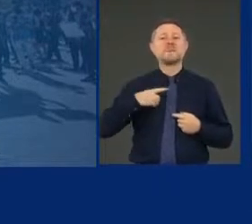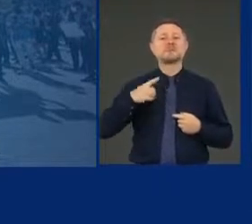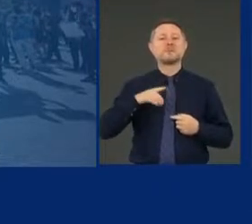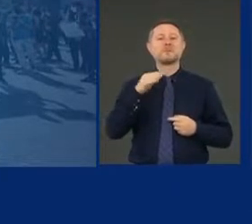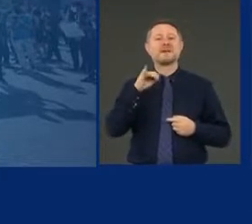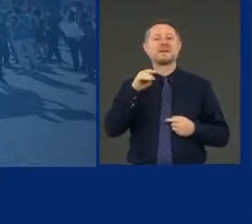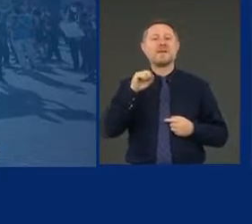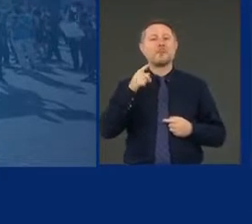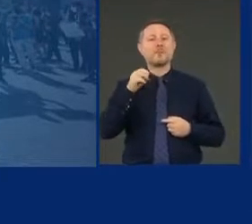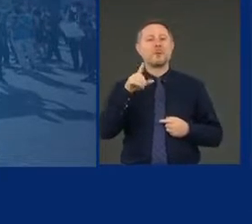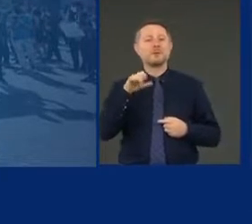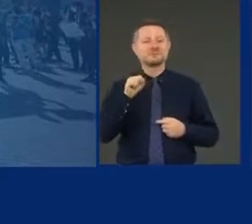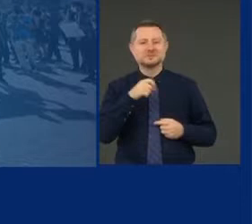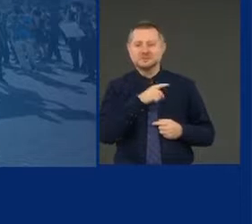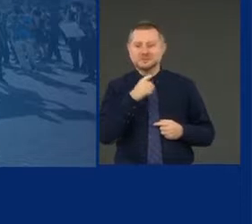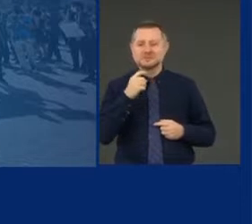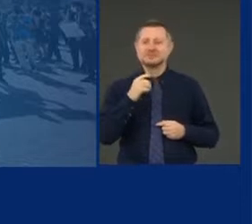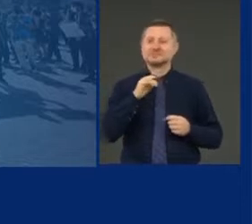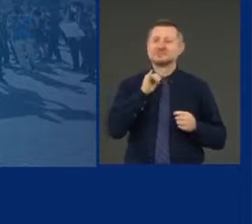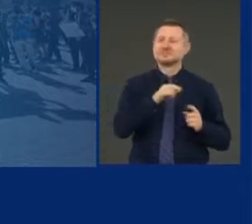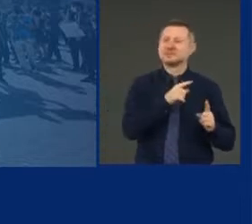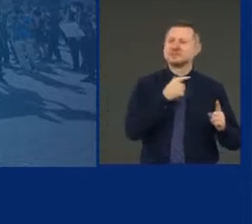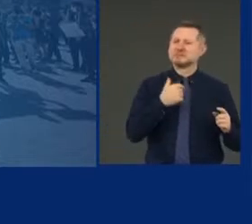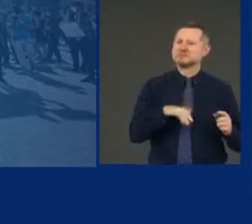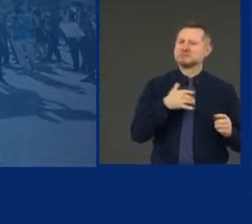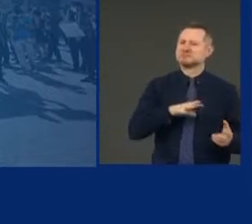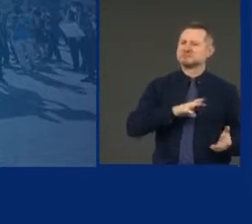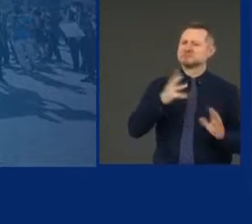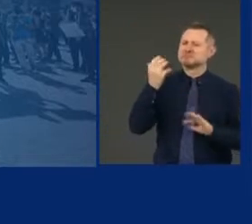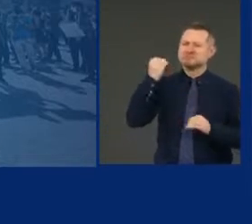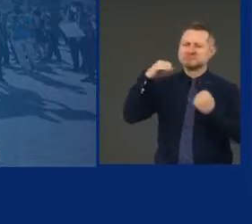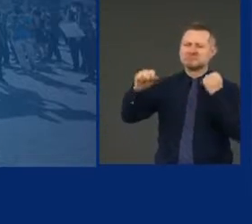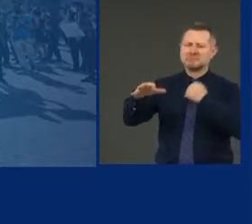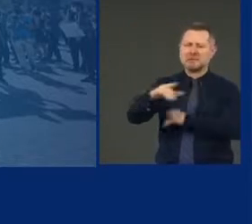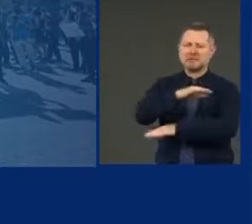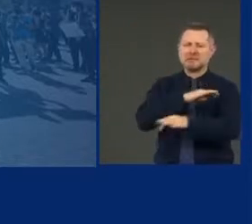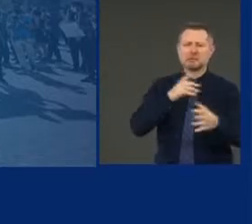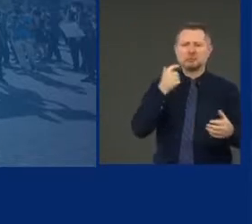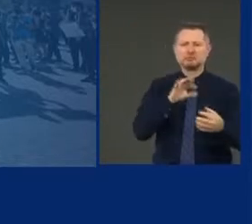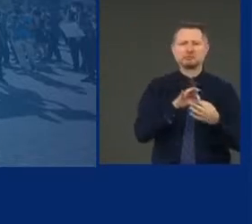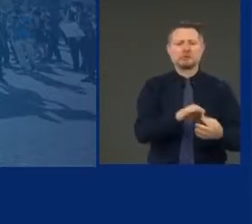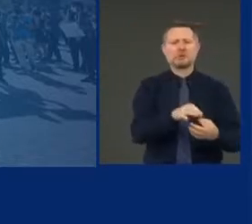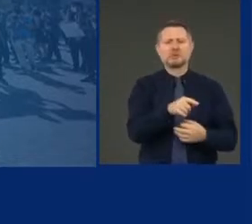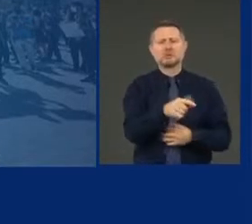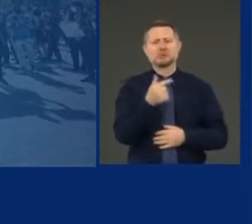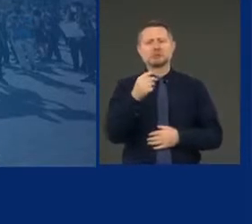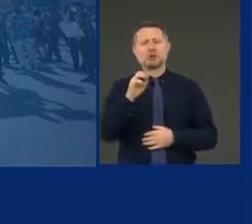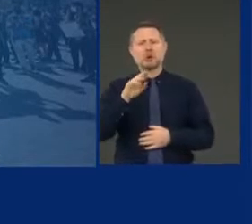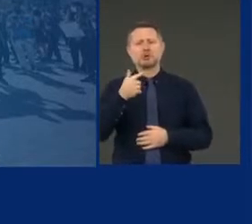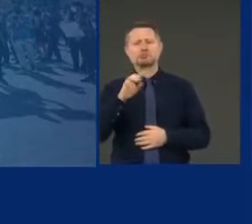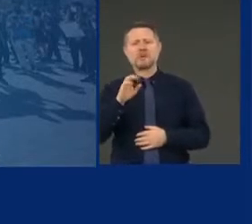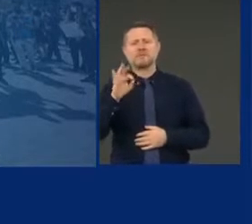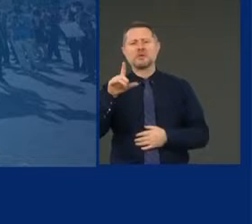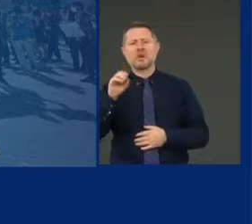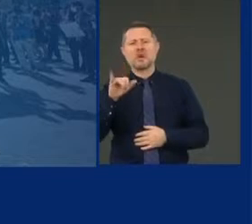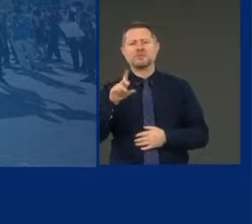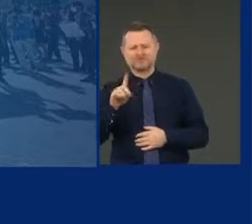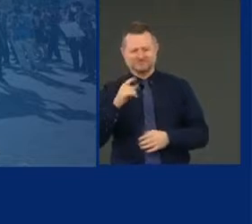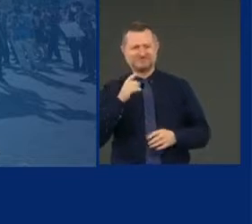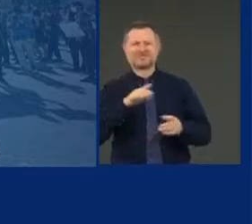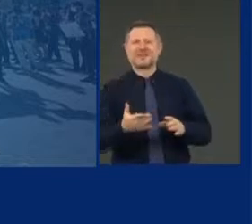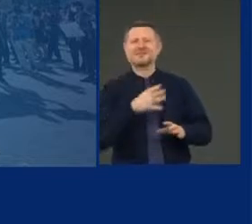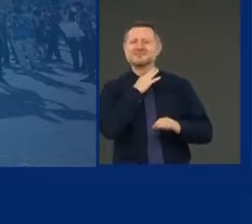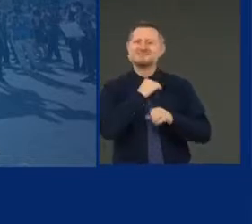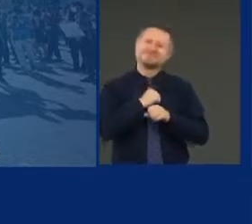unrest around the George Floyd death. Those are not disconnected situations.